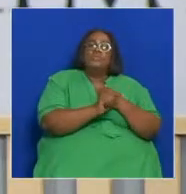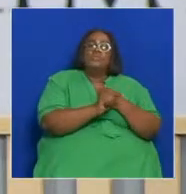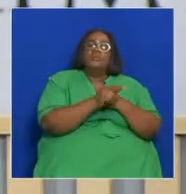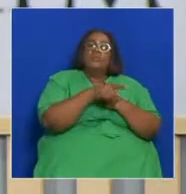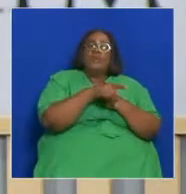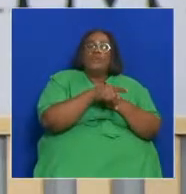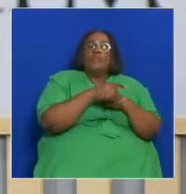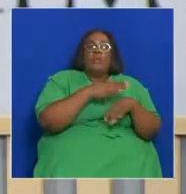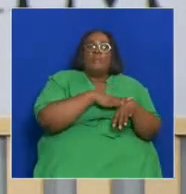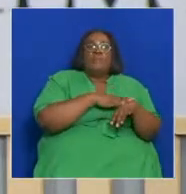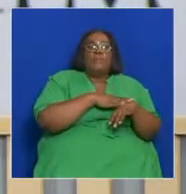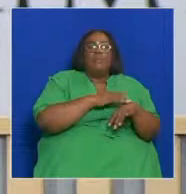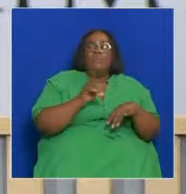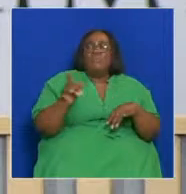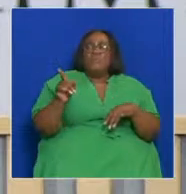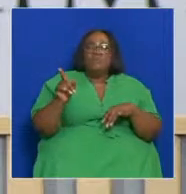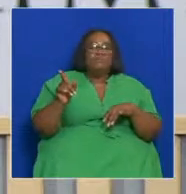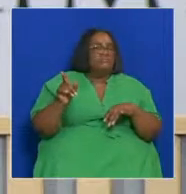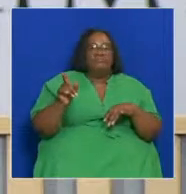side.